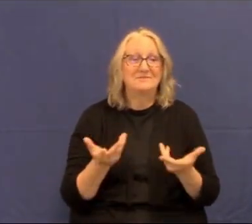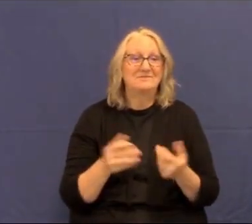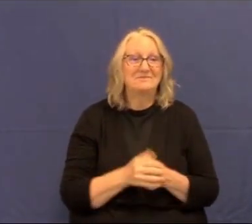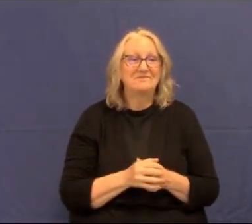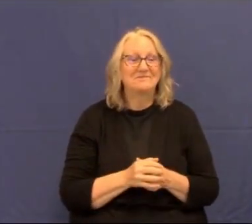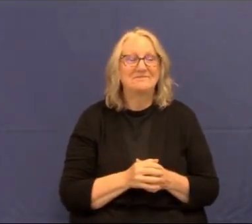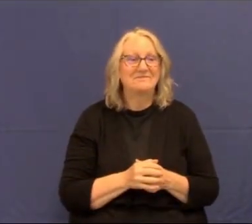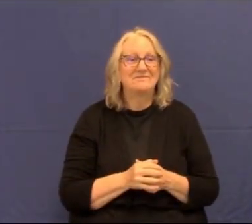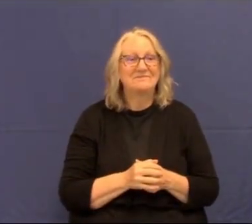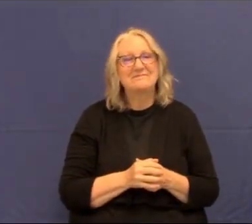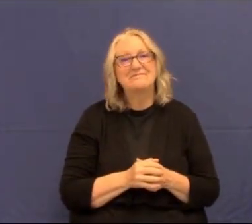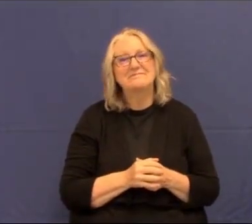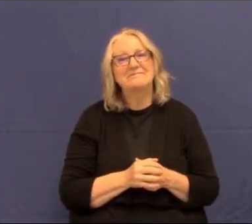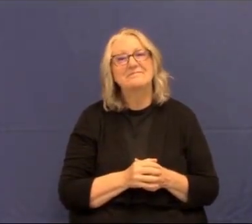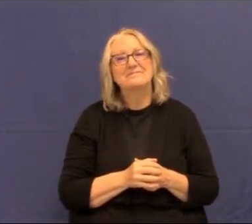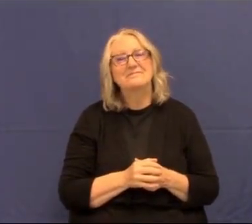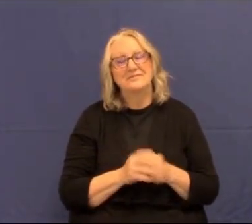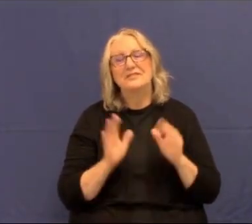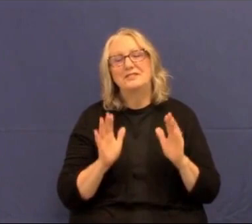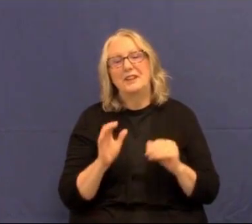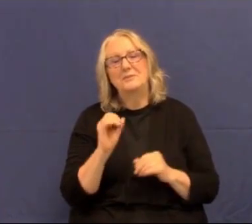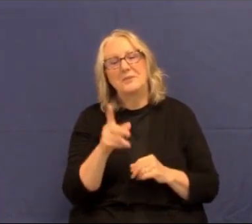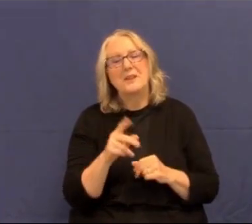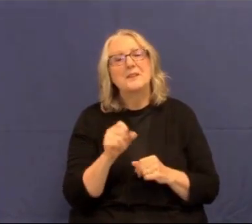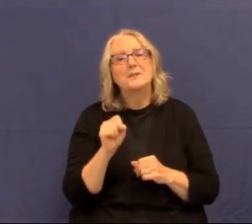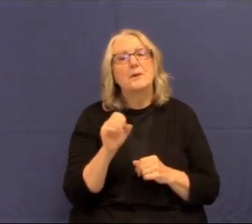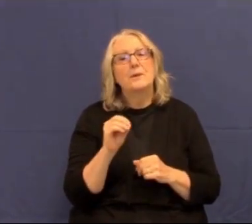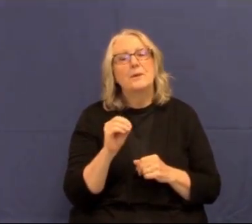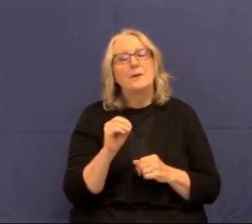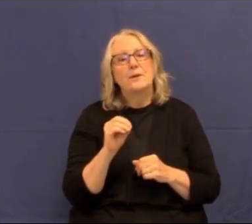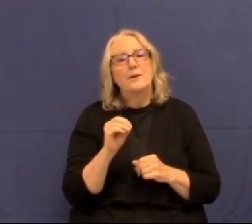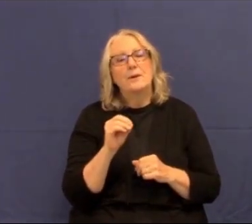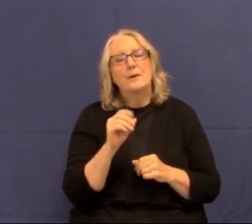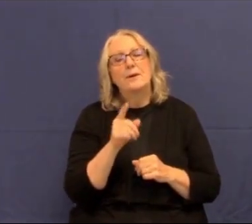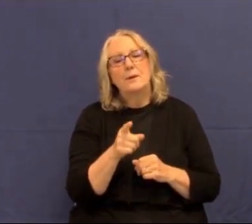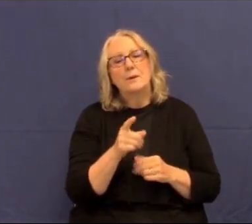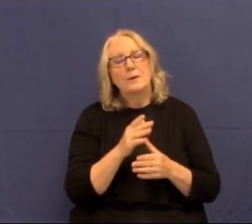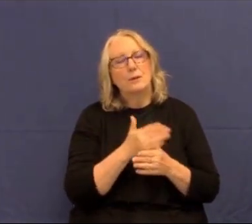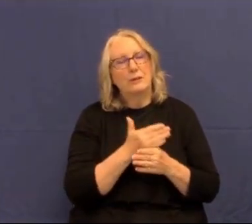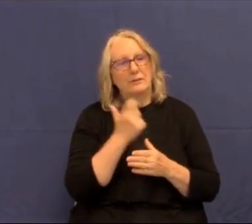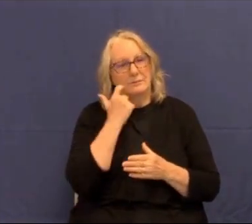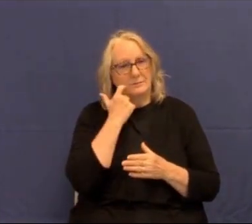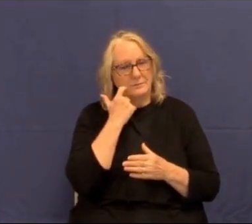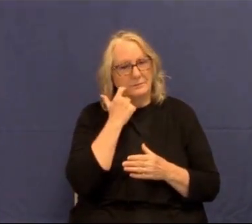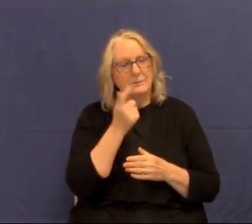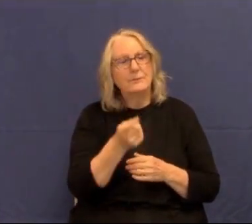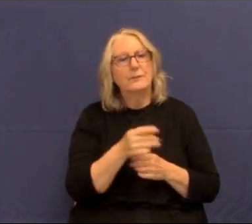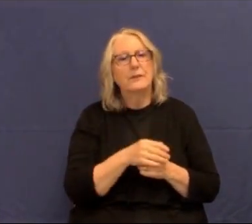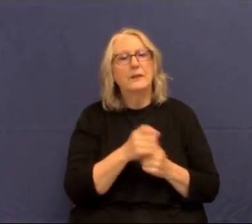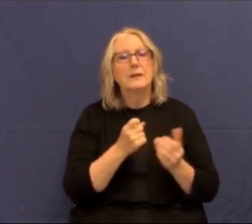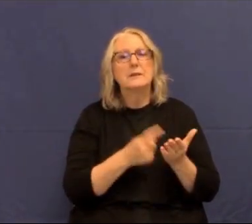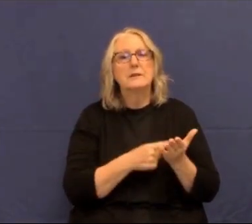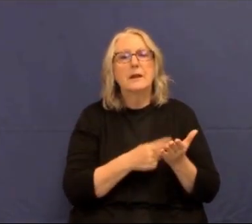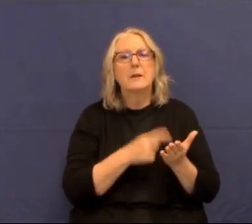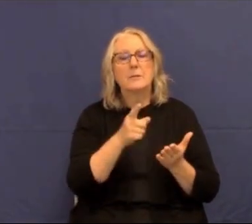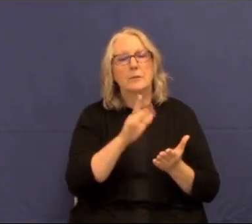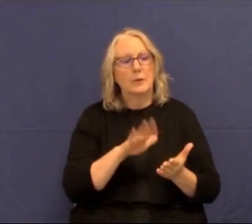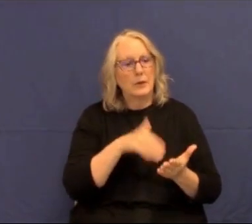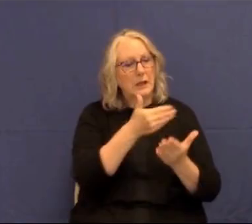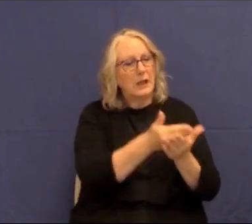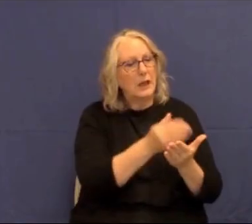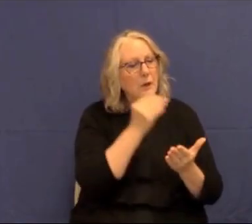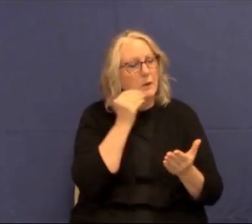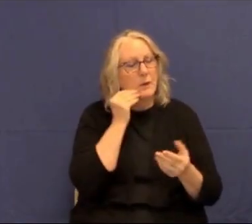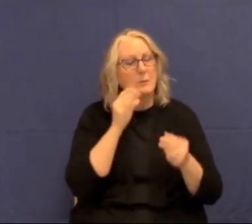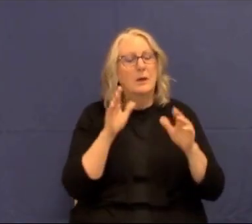Yeah. Great. So you shared earlier that sometimes when you